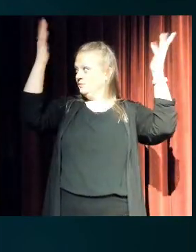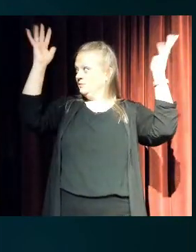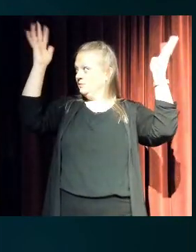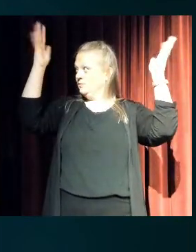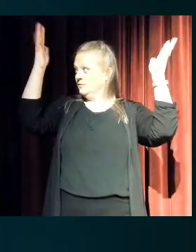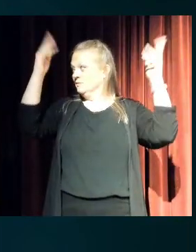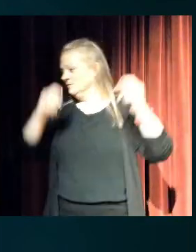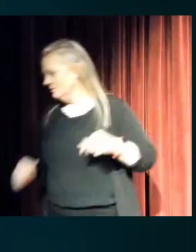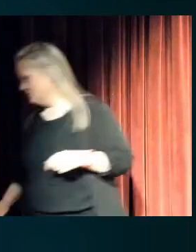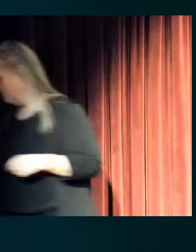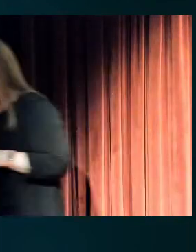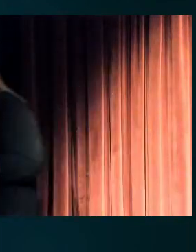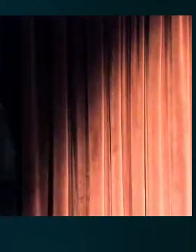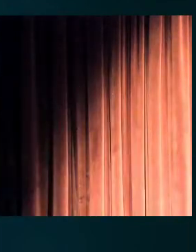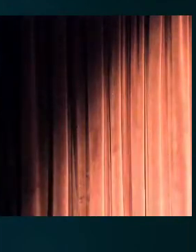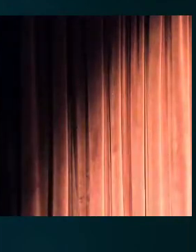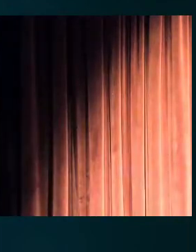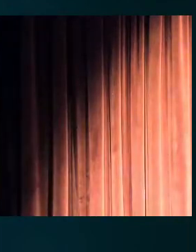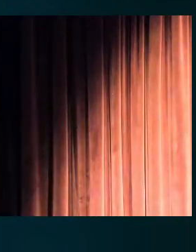Thank you.